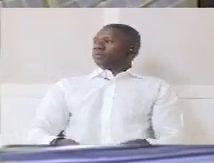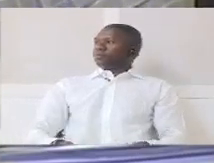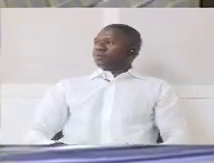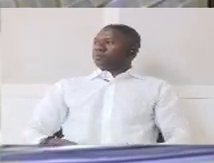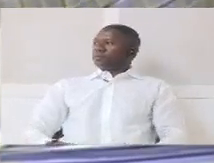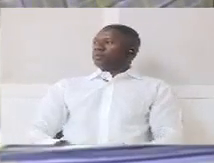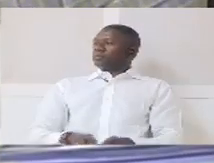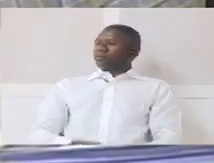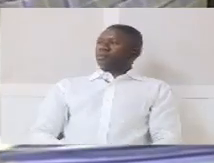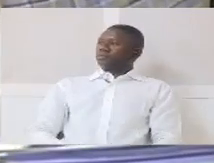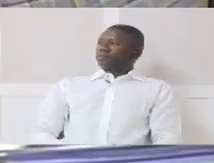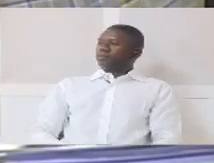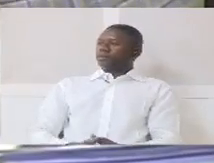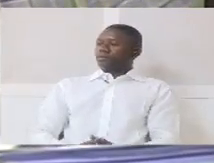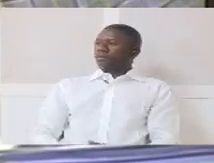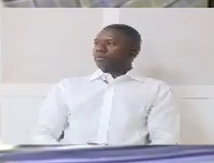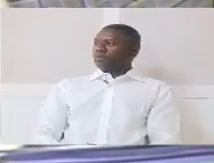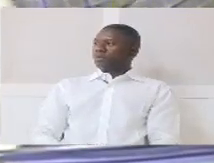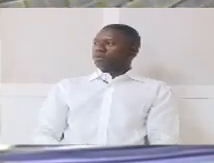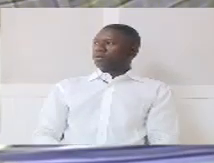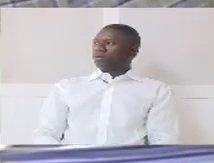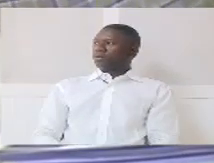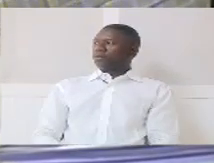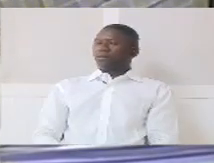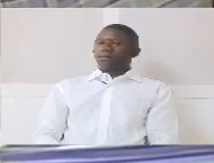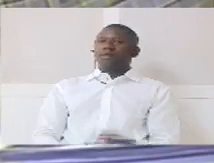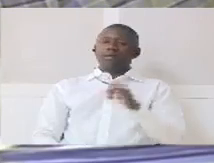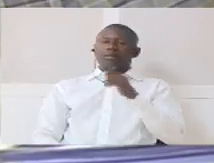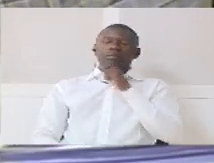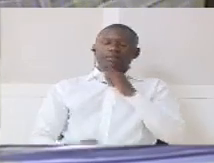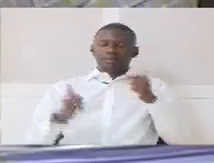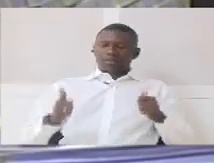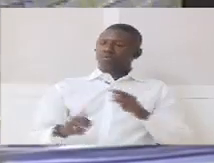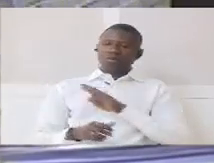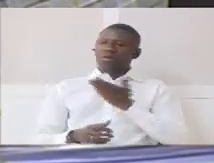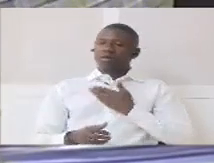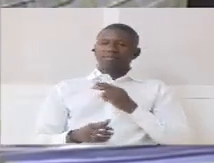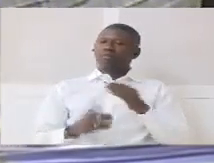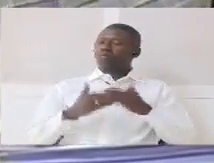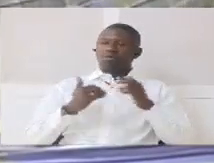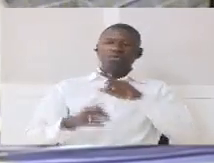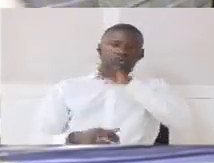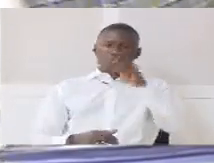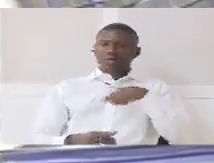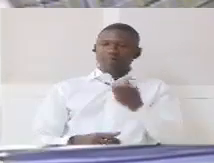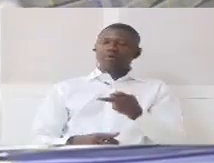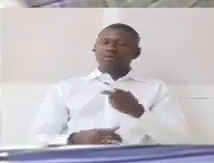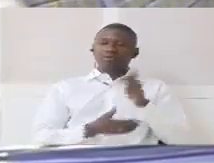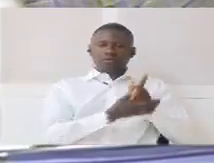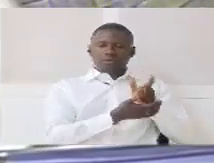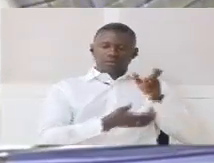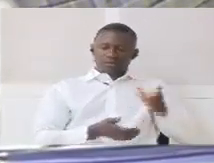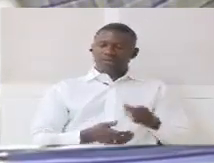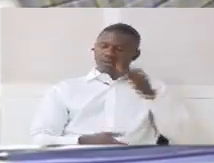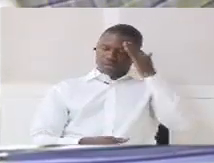Yes, Mr. Please go ahead. Yes, Mr. Chair, I have no further questions for the witness, and thank you for answering my questions. I now hand him over